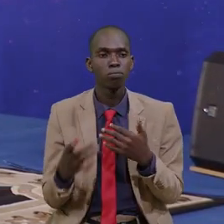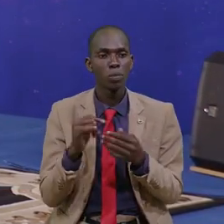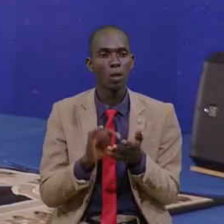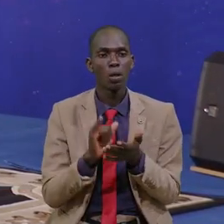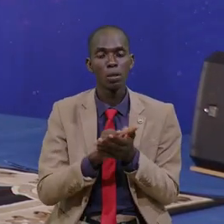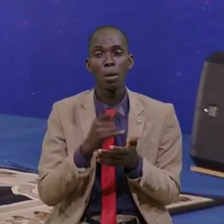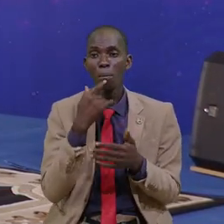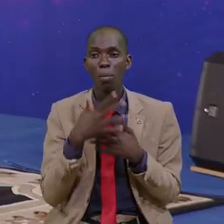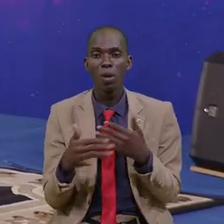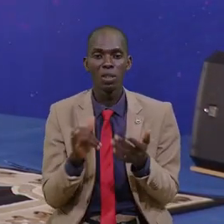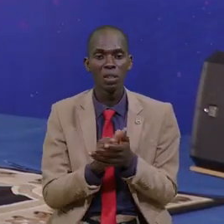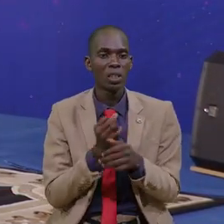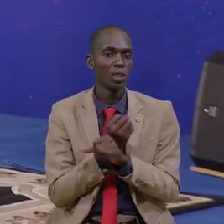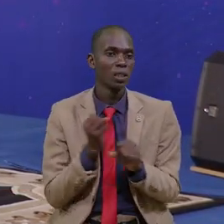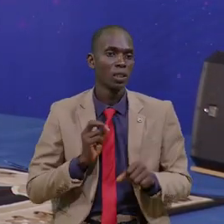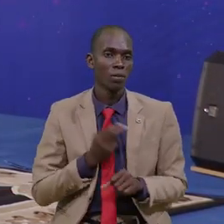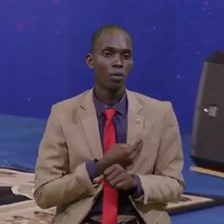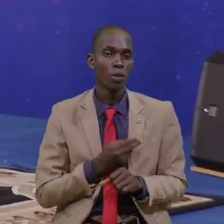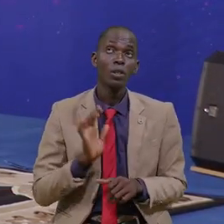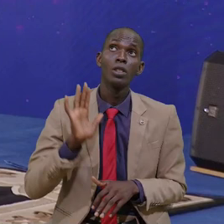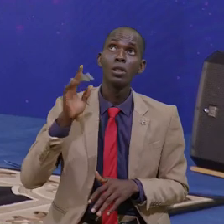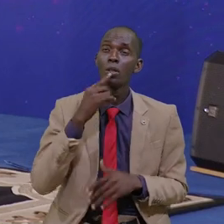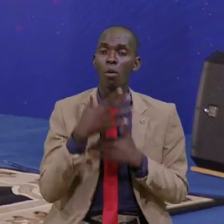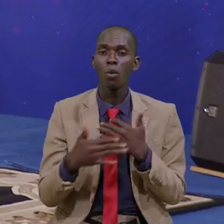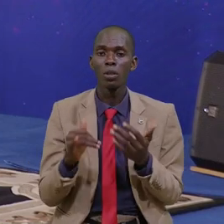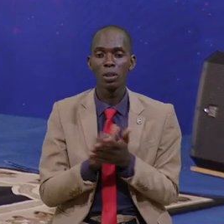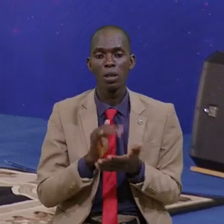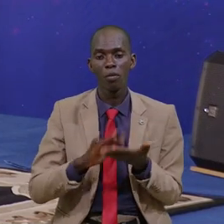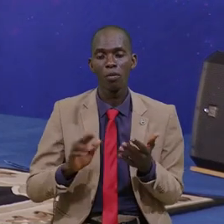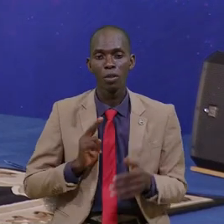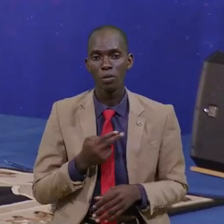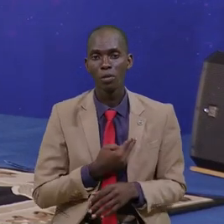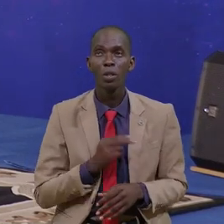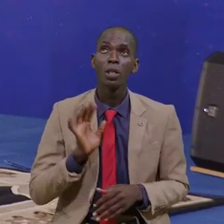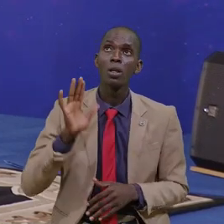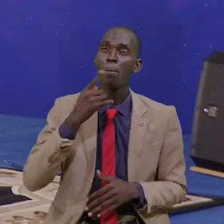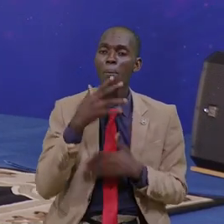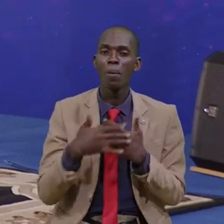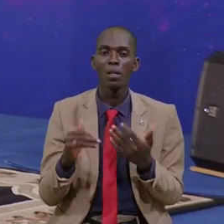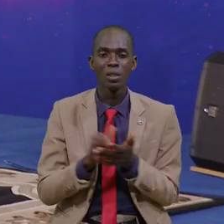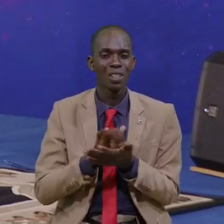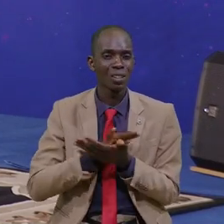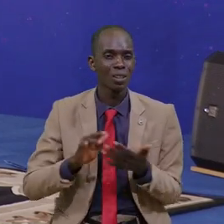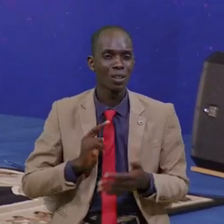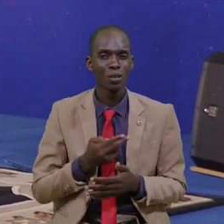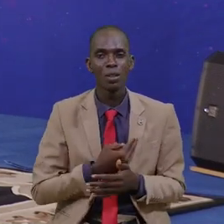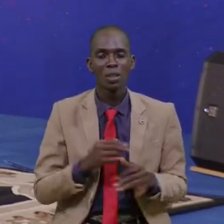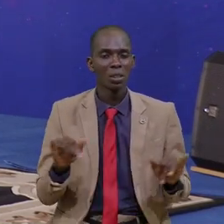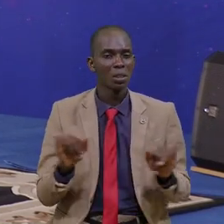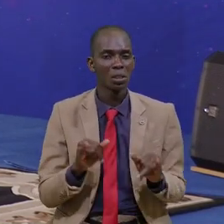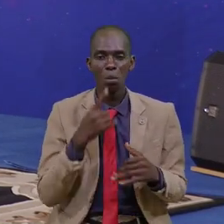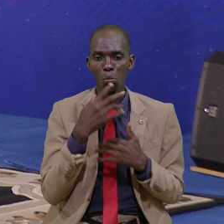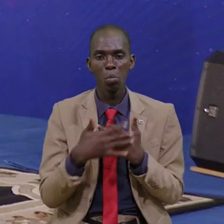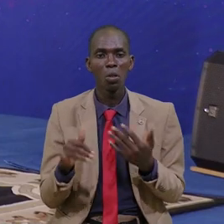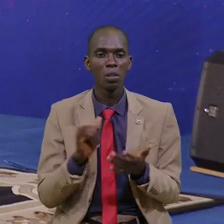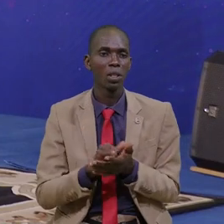us, the blood that forgave us, the blood that cleansed us, it is in blood that